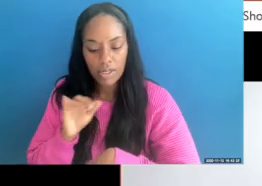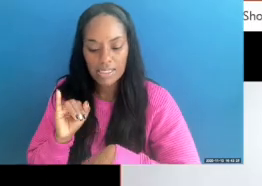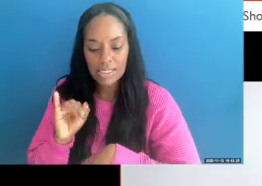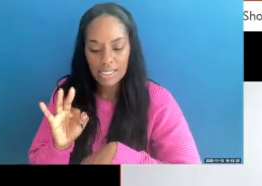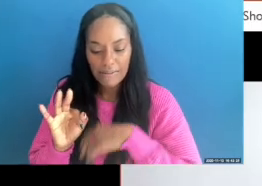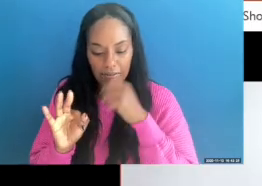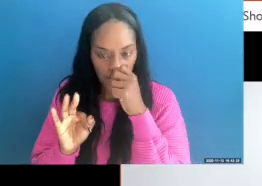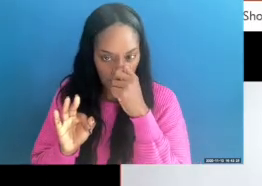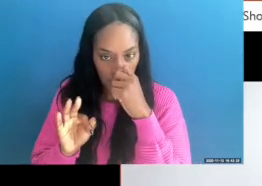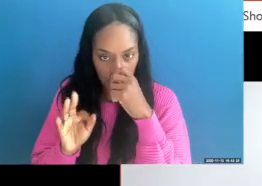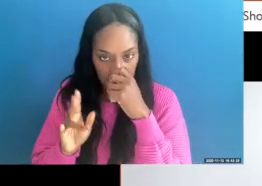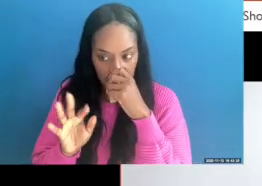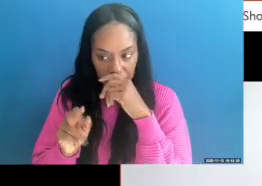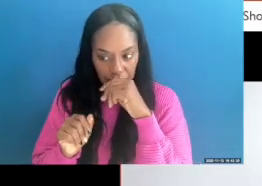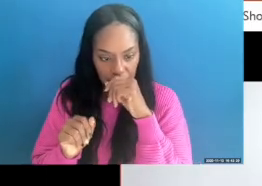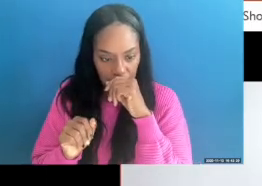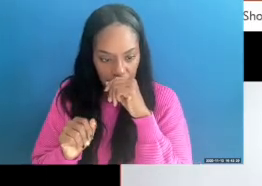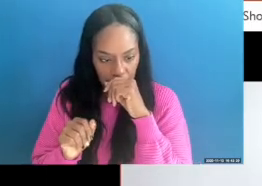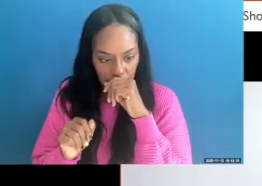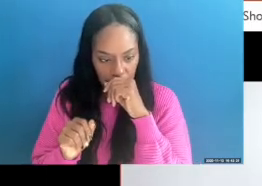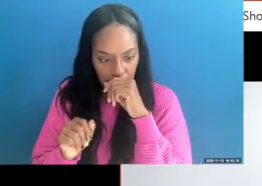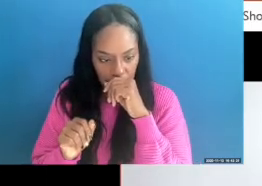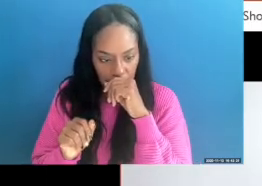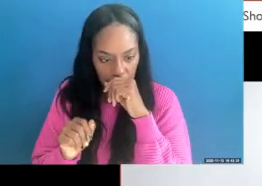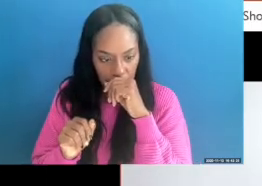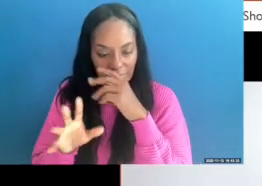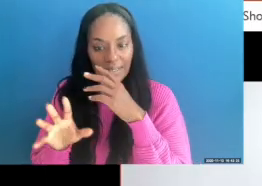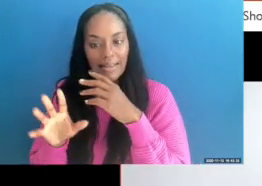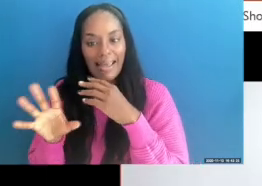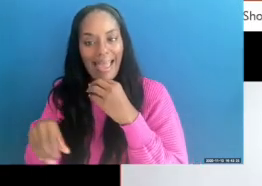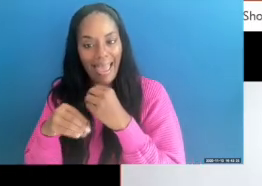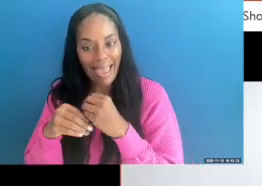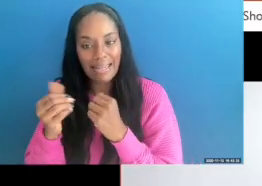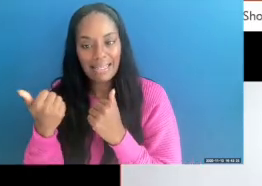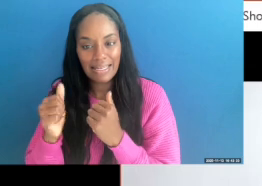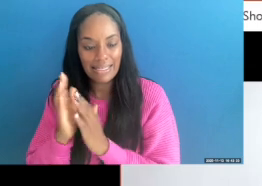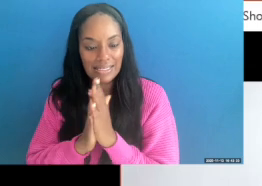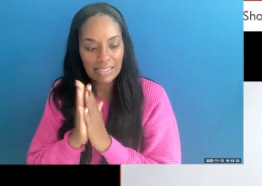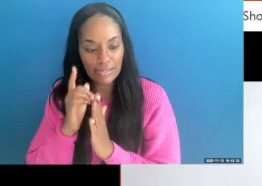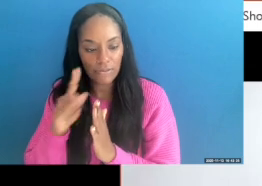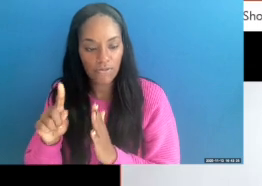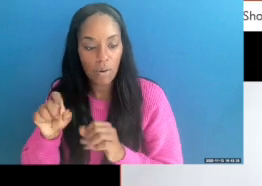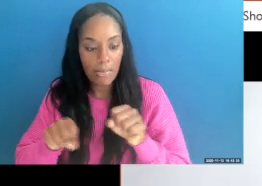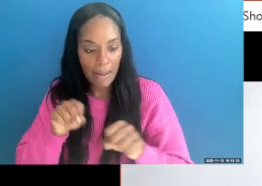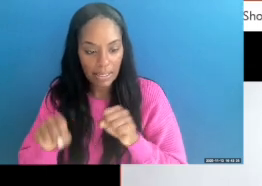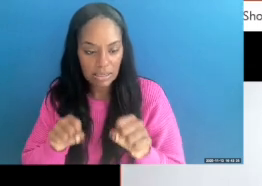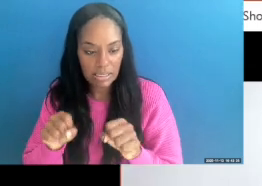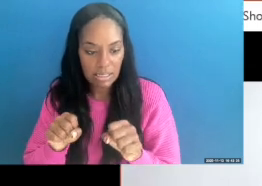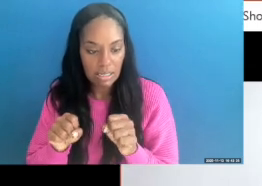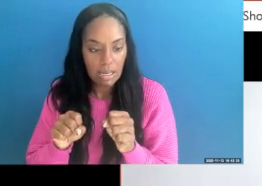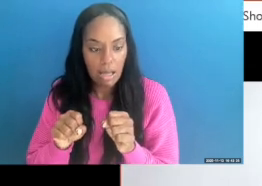incentives into your numbers about sort of vehicle replacement? Is that